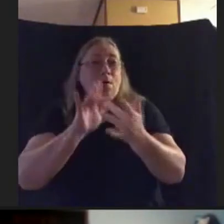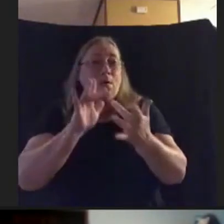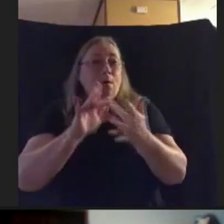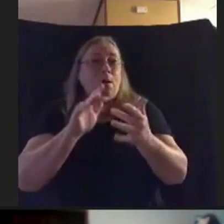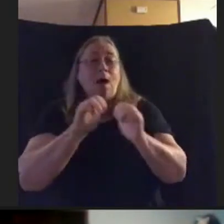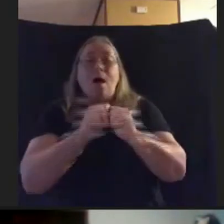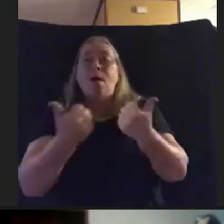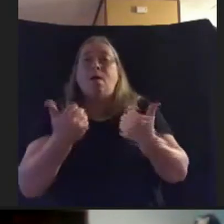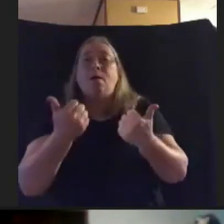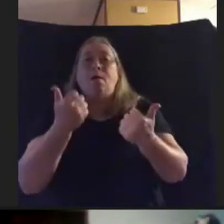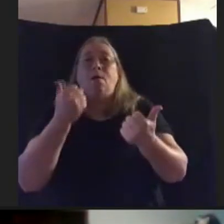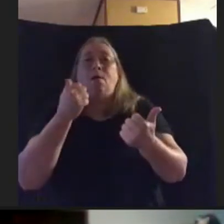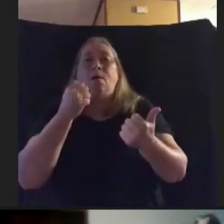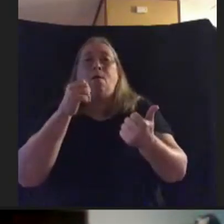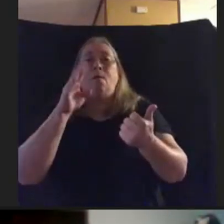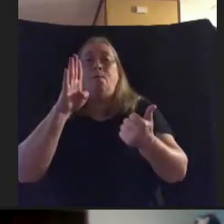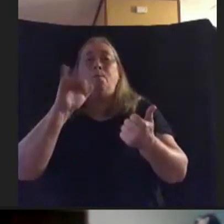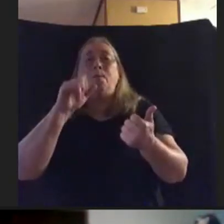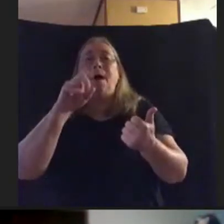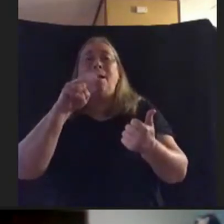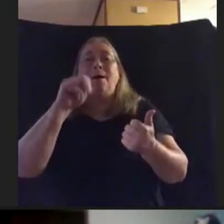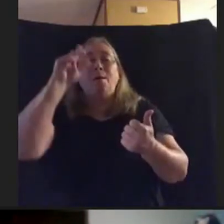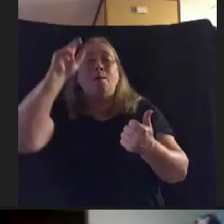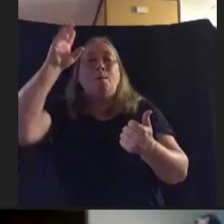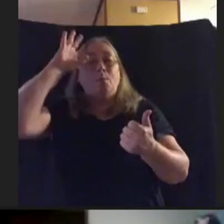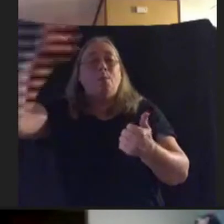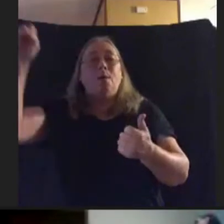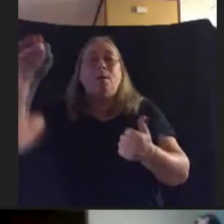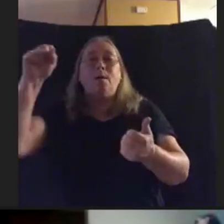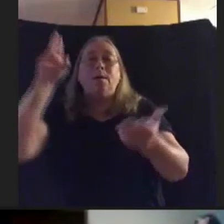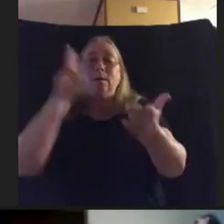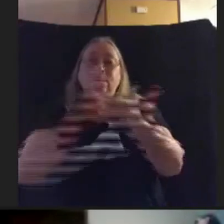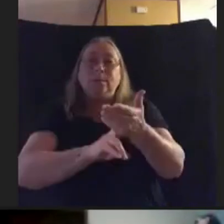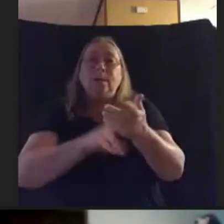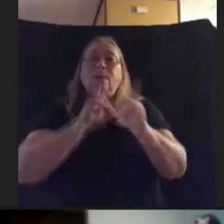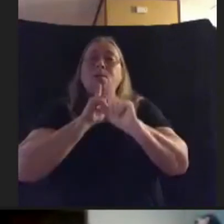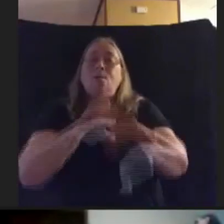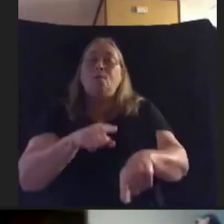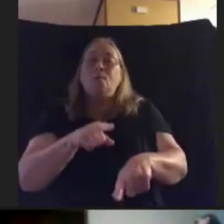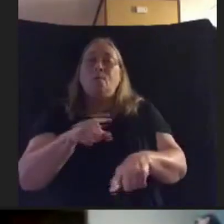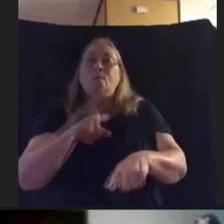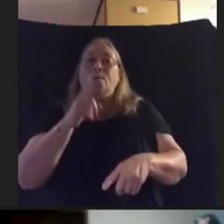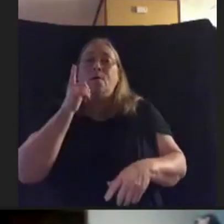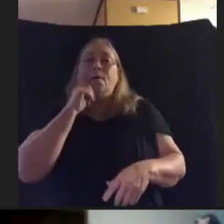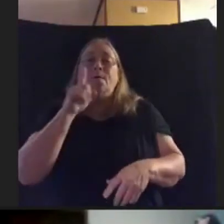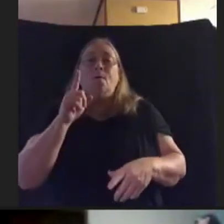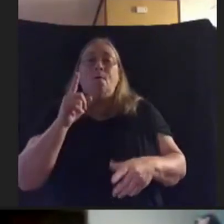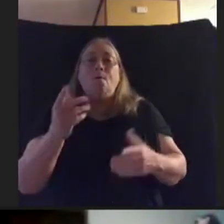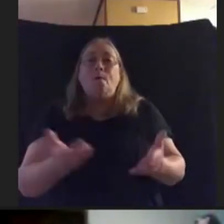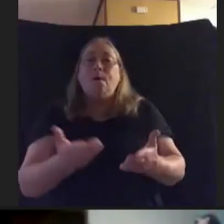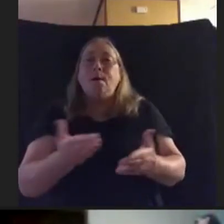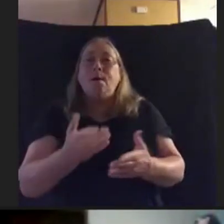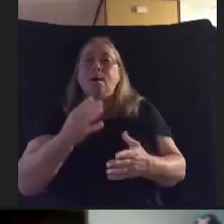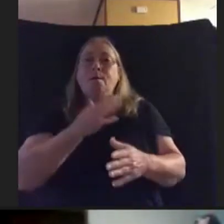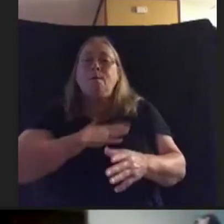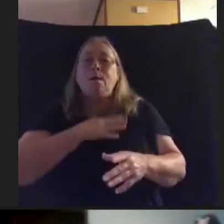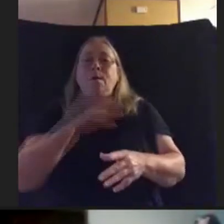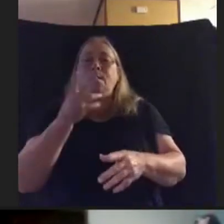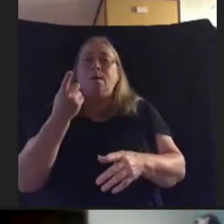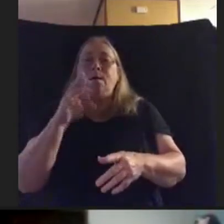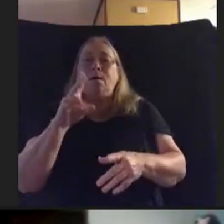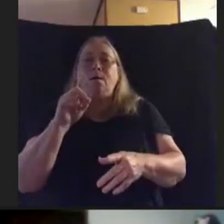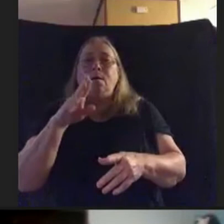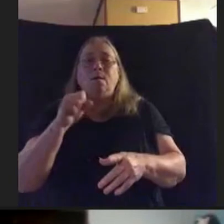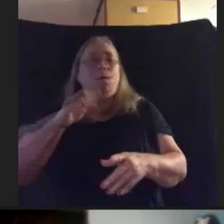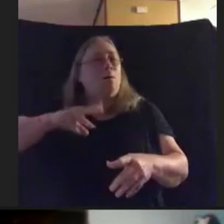by President Biden may help with vaccine distribution here in Mississippi? Dr. Dobbs, please take that. No, we haven't